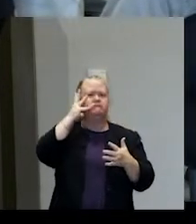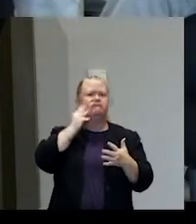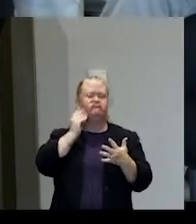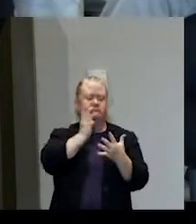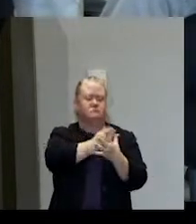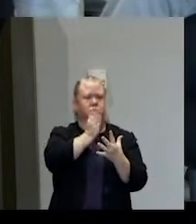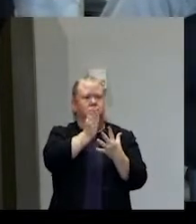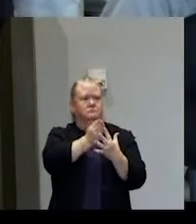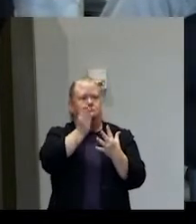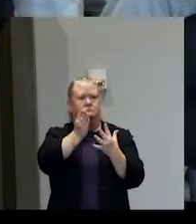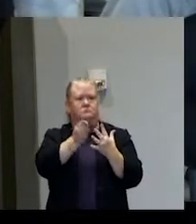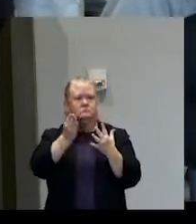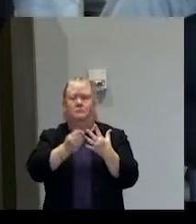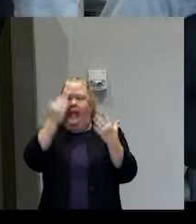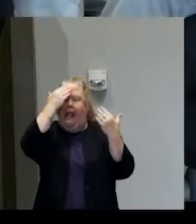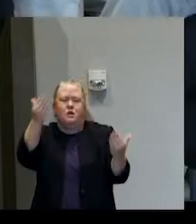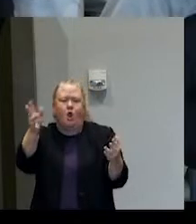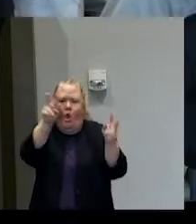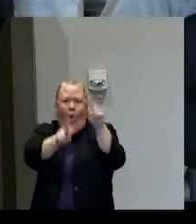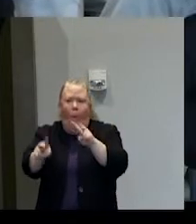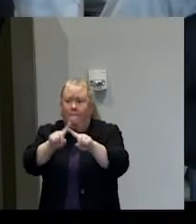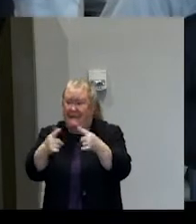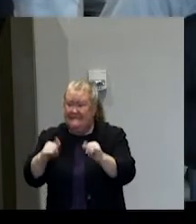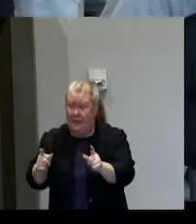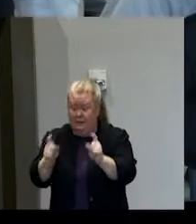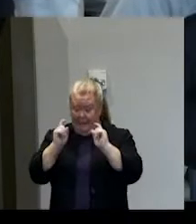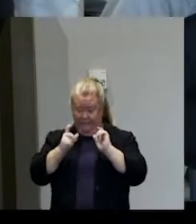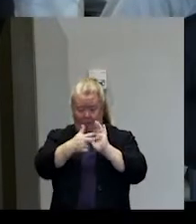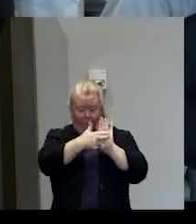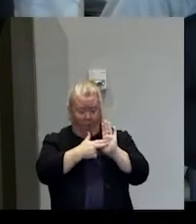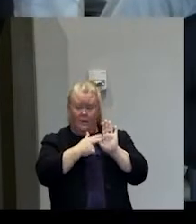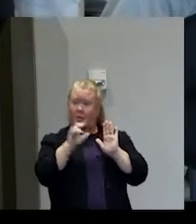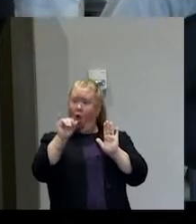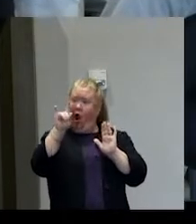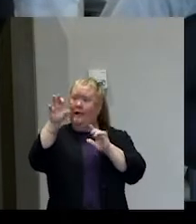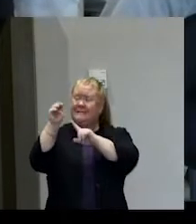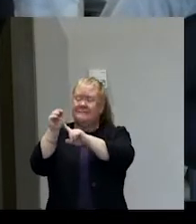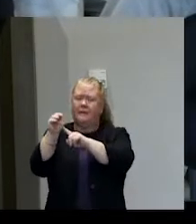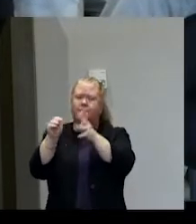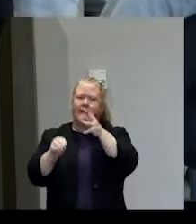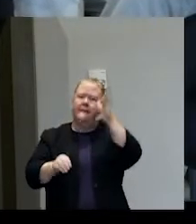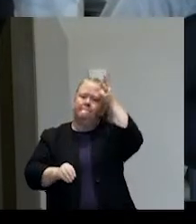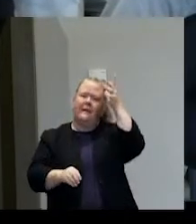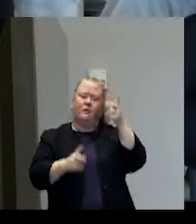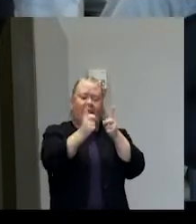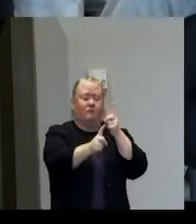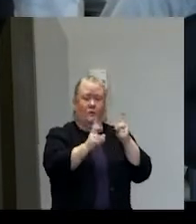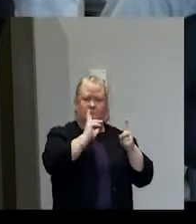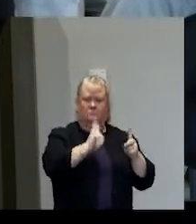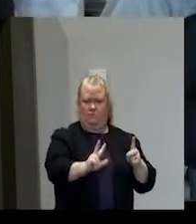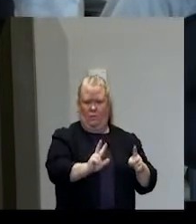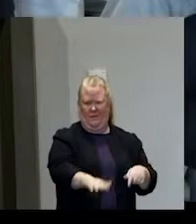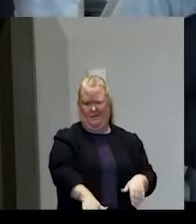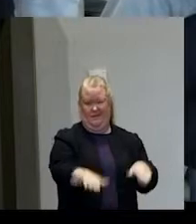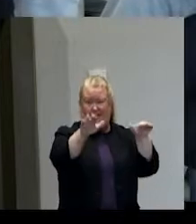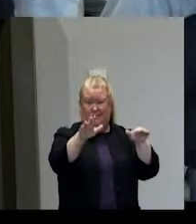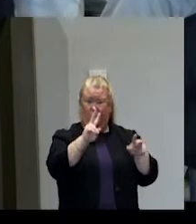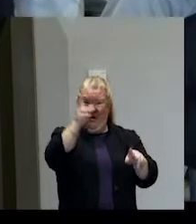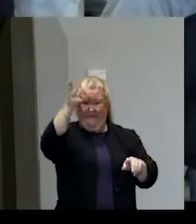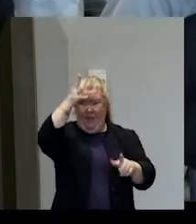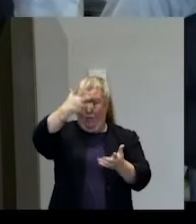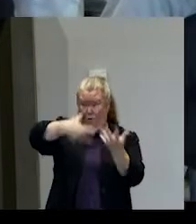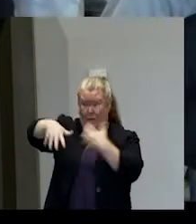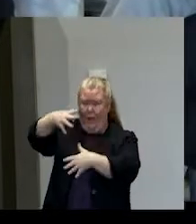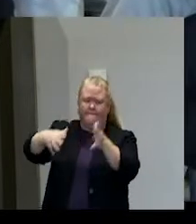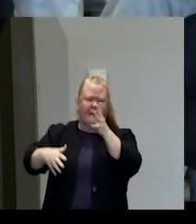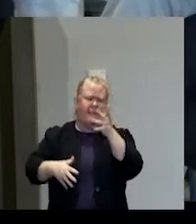wouldn't. But given my autism, there was my parents divorced when I was 3, so I didn't really have a father around, and my mom